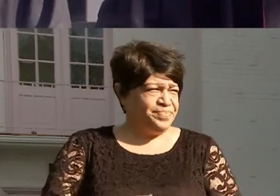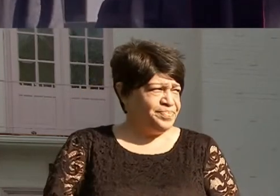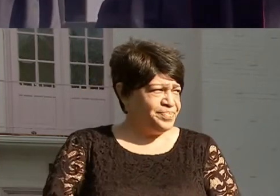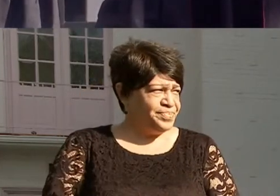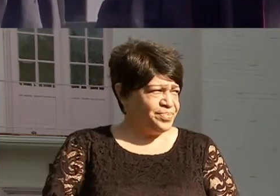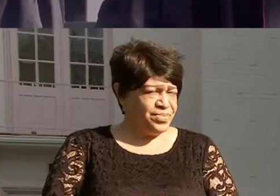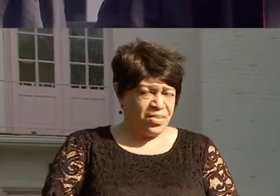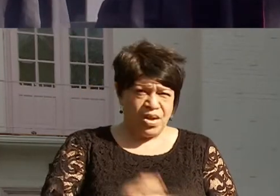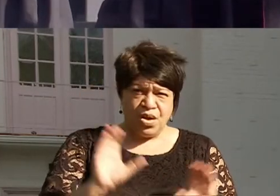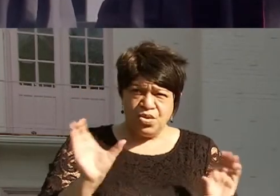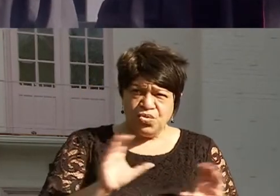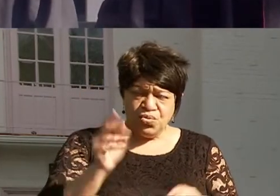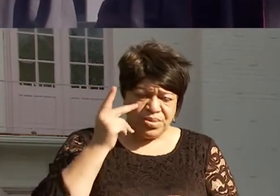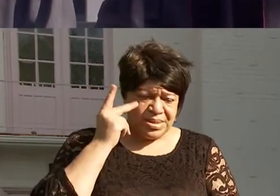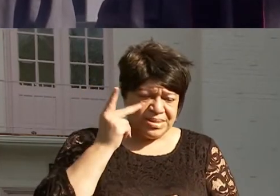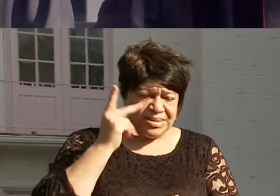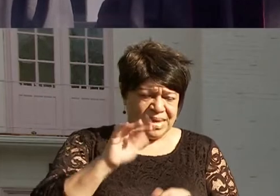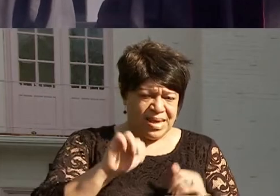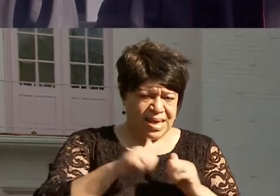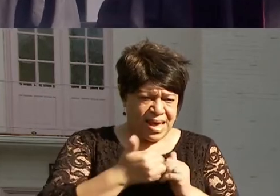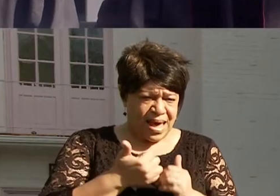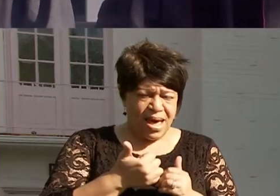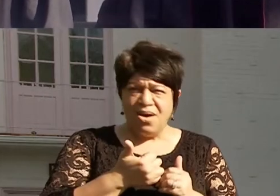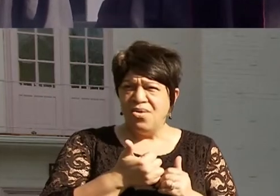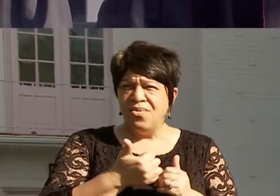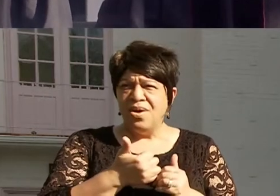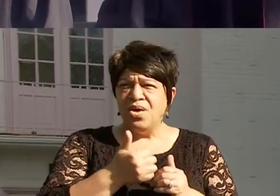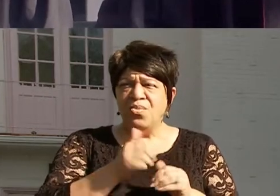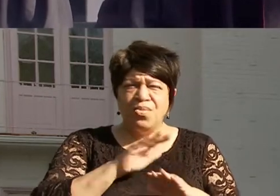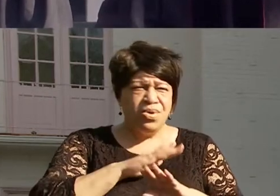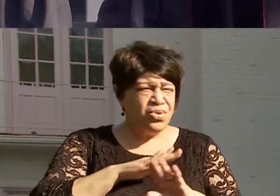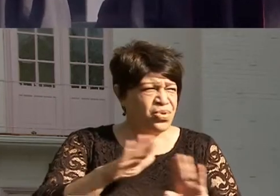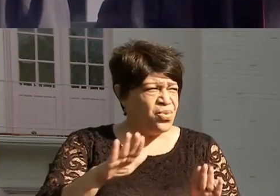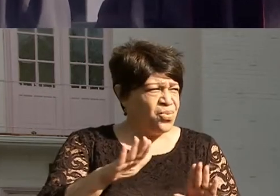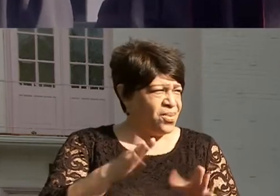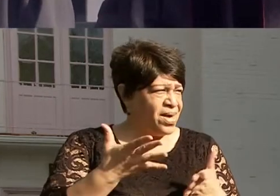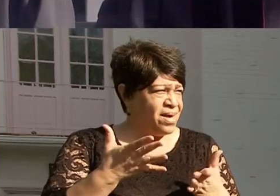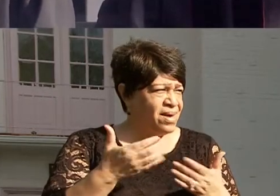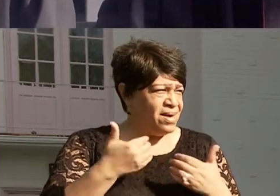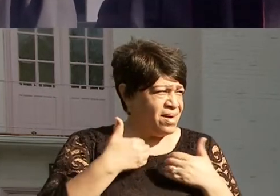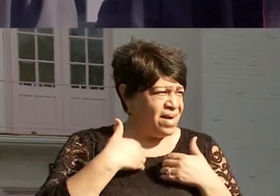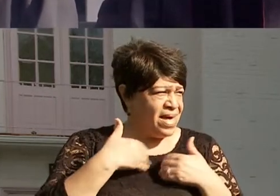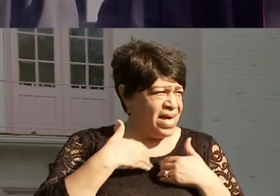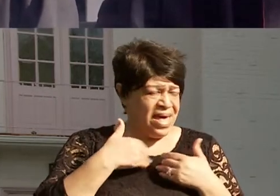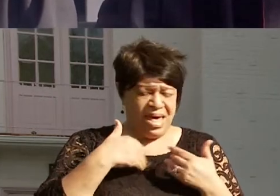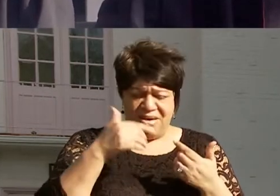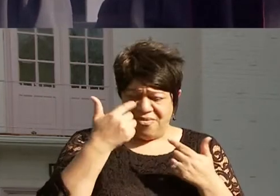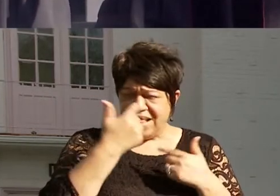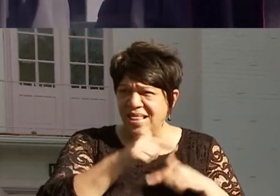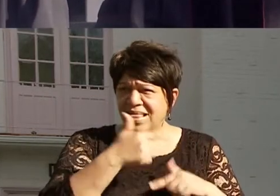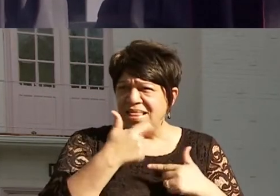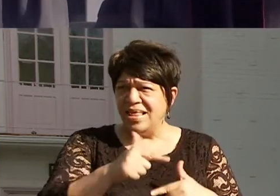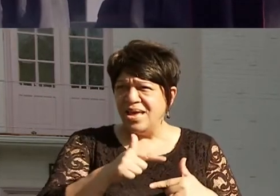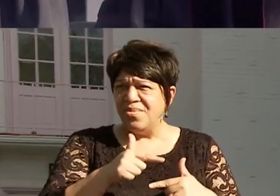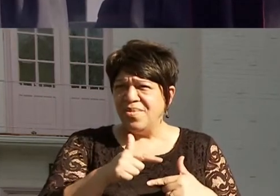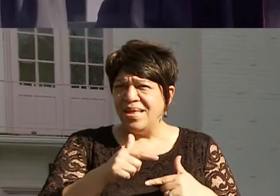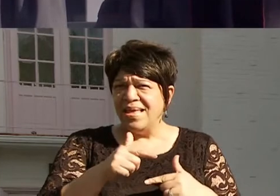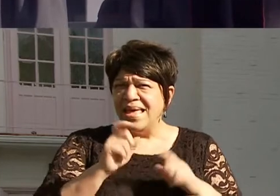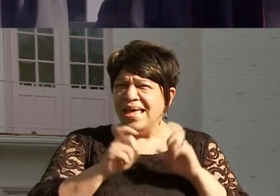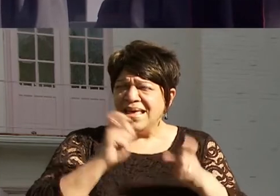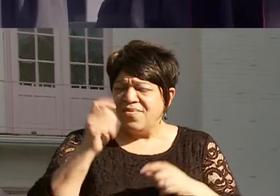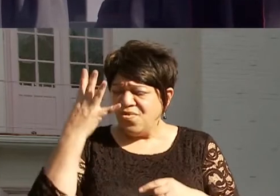Do you see how the lack of juxtaposition doesn't hinder the beauty of what I said? It just needs to be